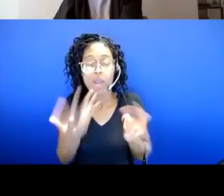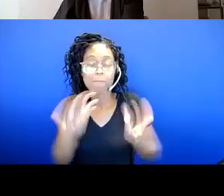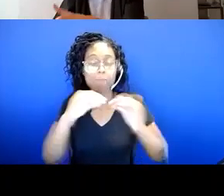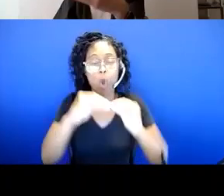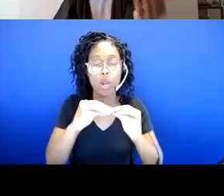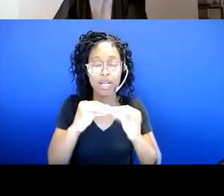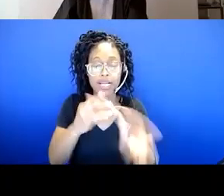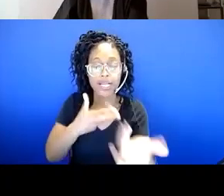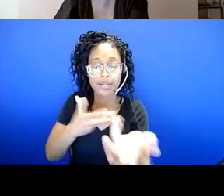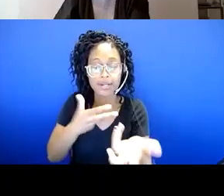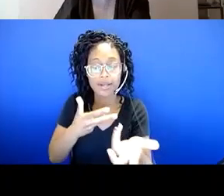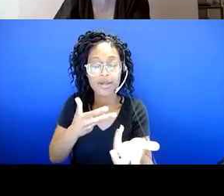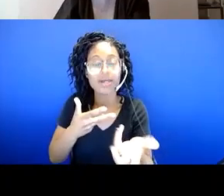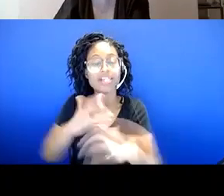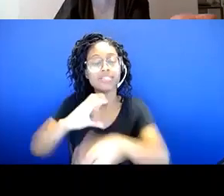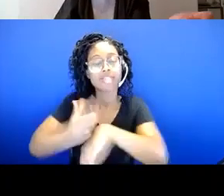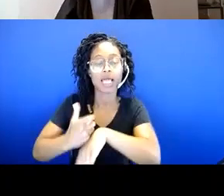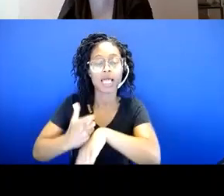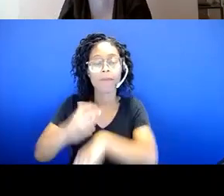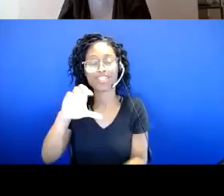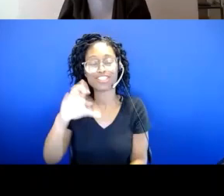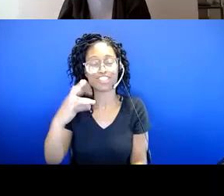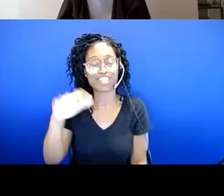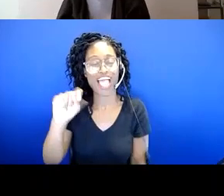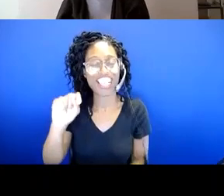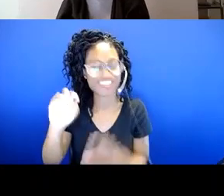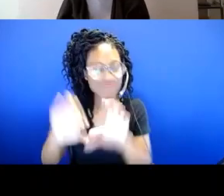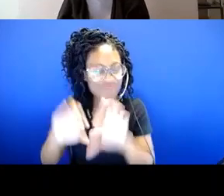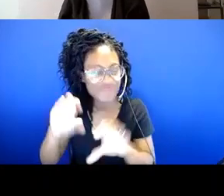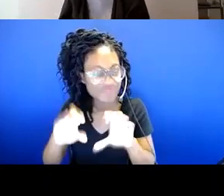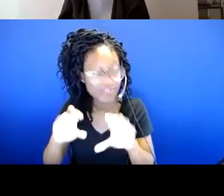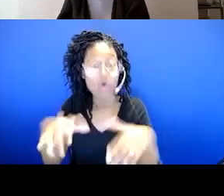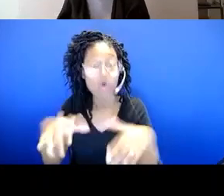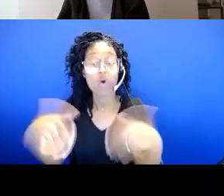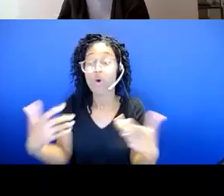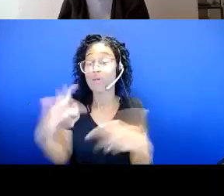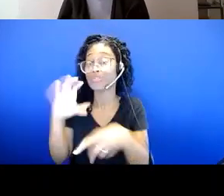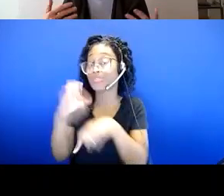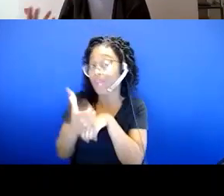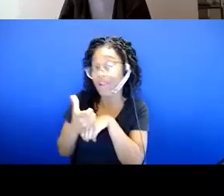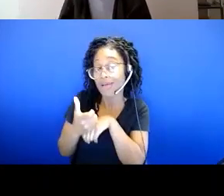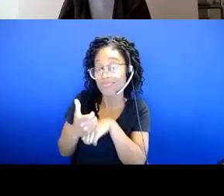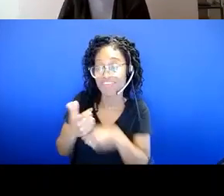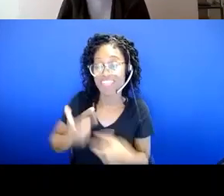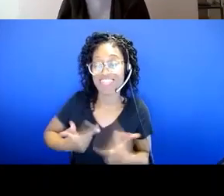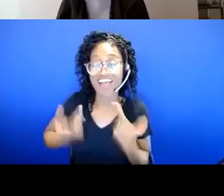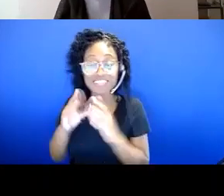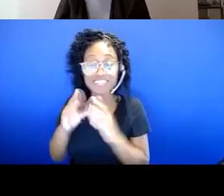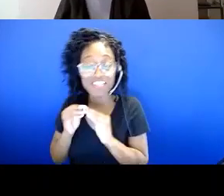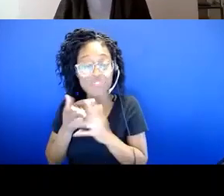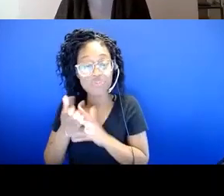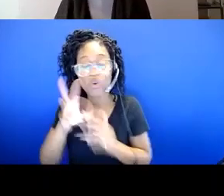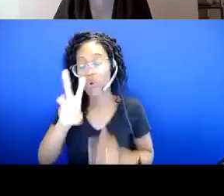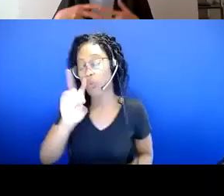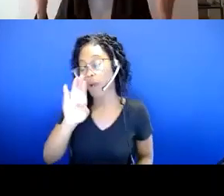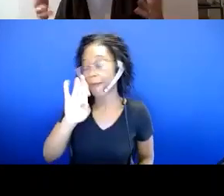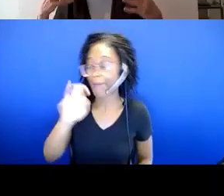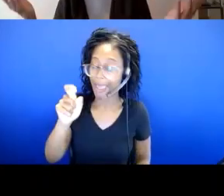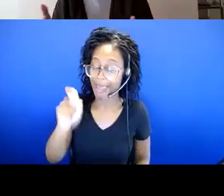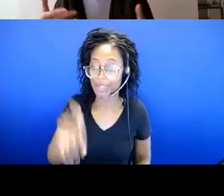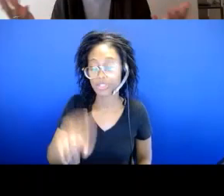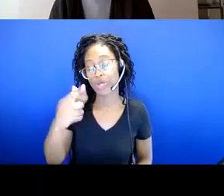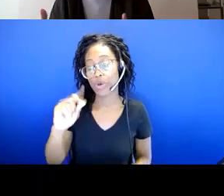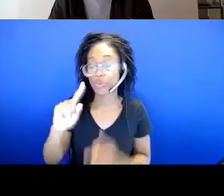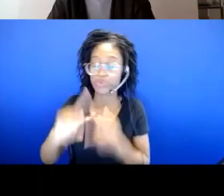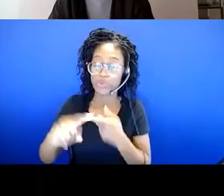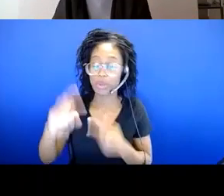chats, and potentially schedule a live session through WebEx, GoToMeeting, Google Meetup,